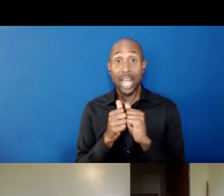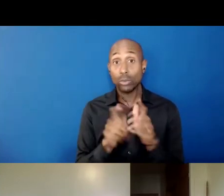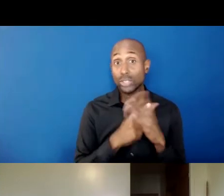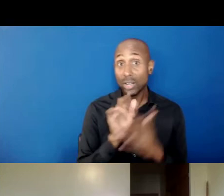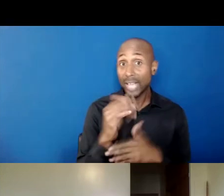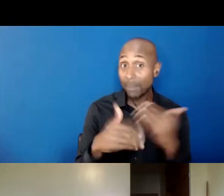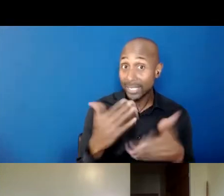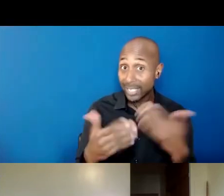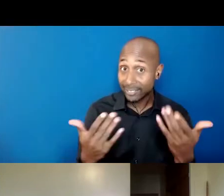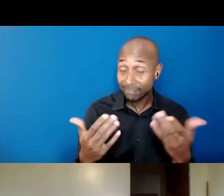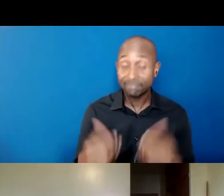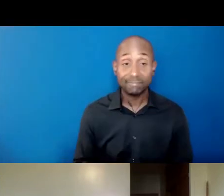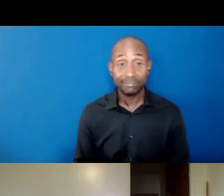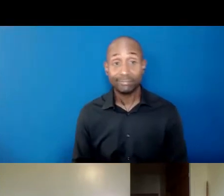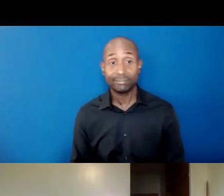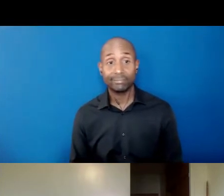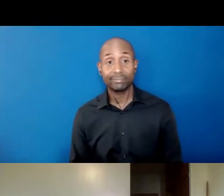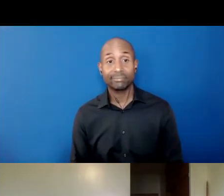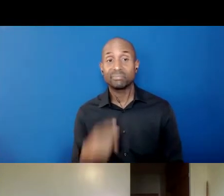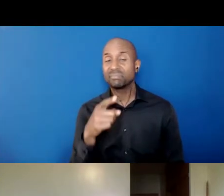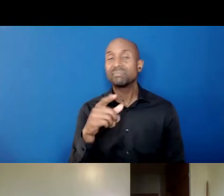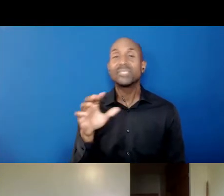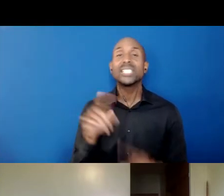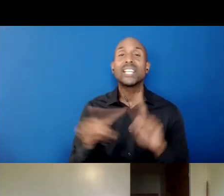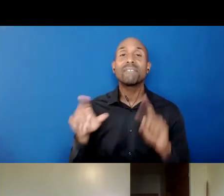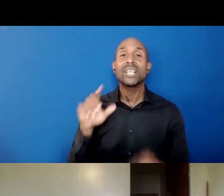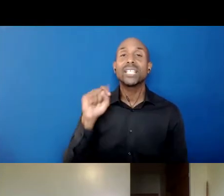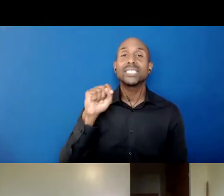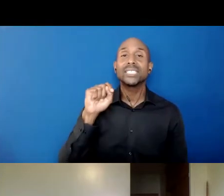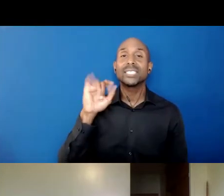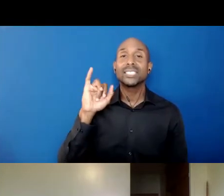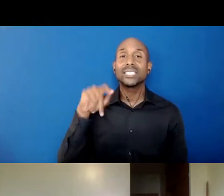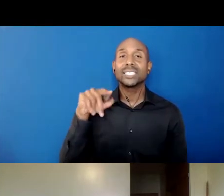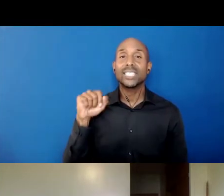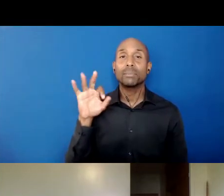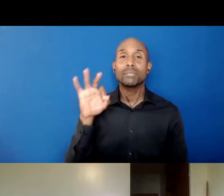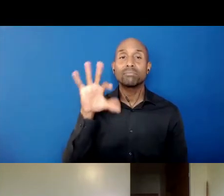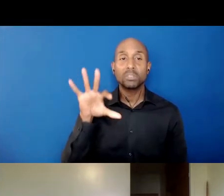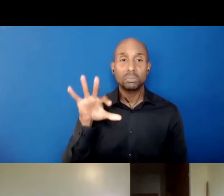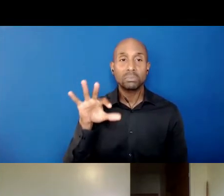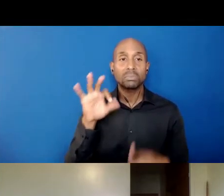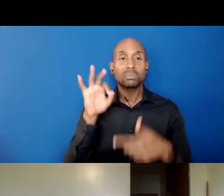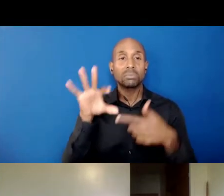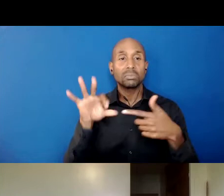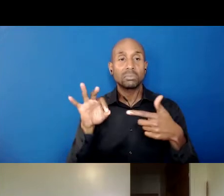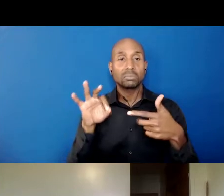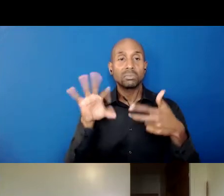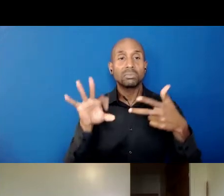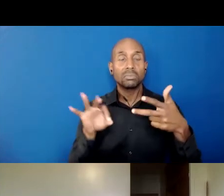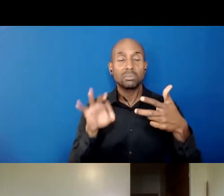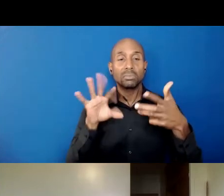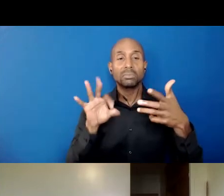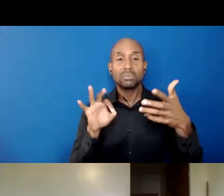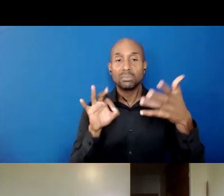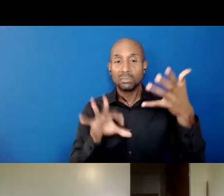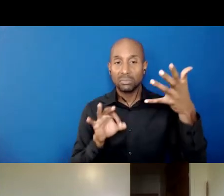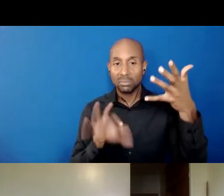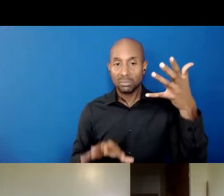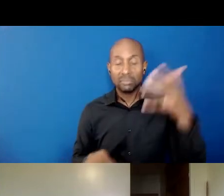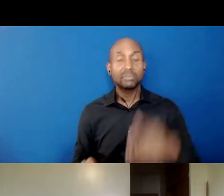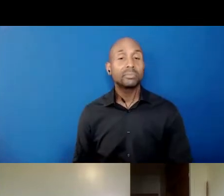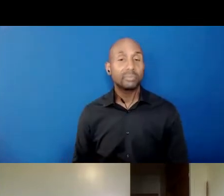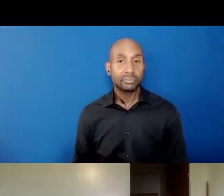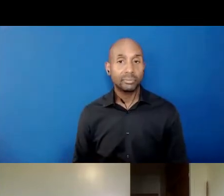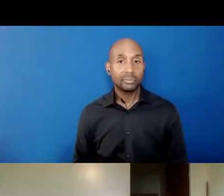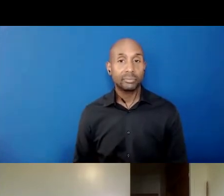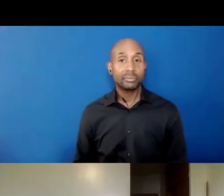these are just some tips on here. And then on the side, we see table of